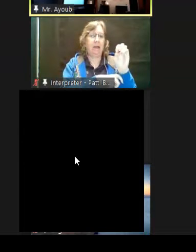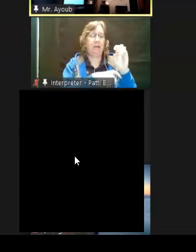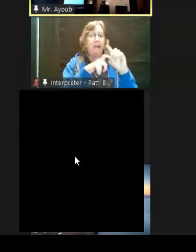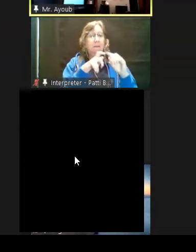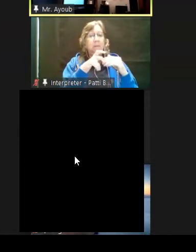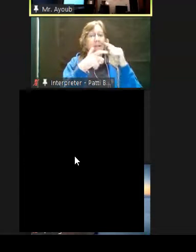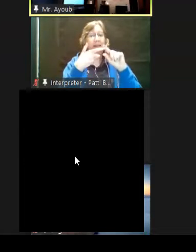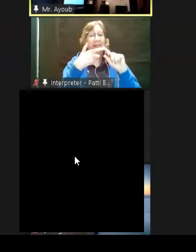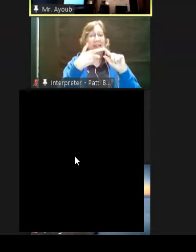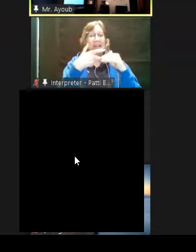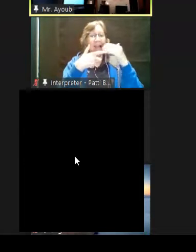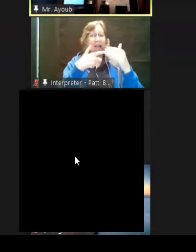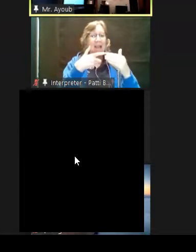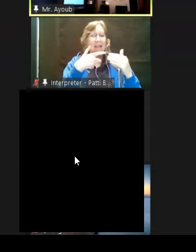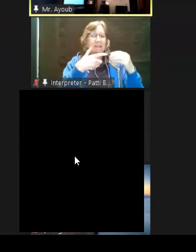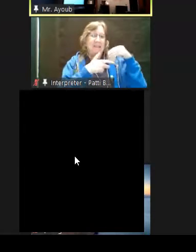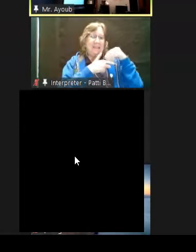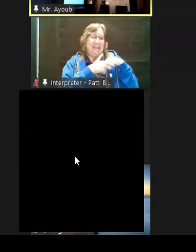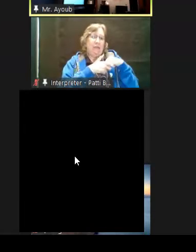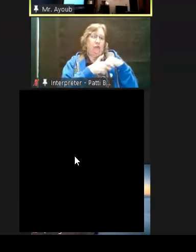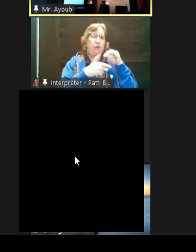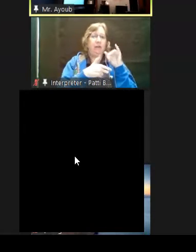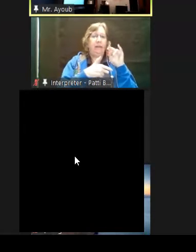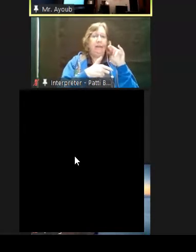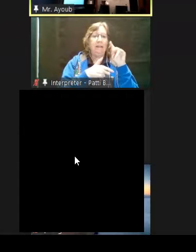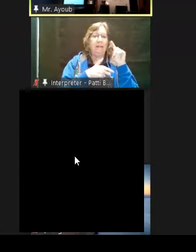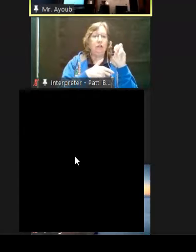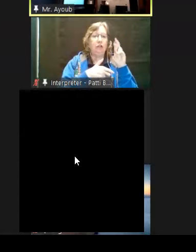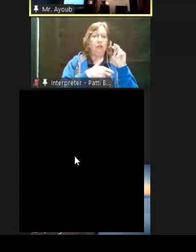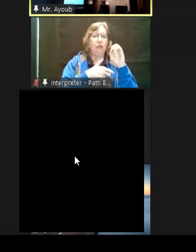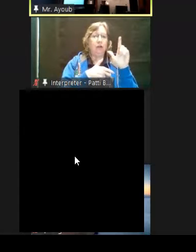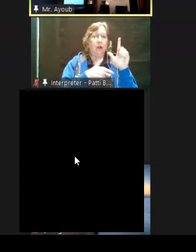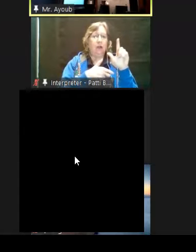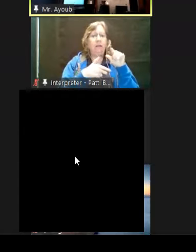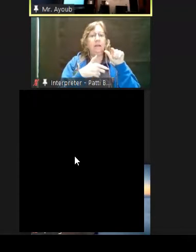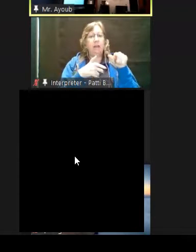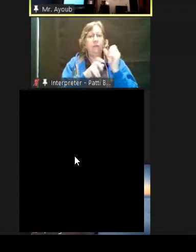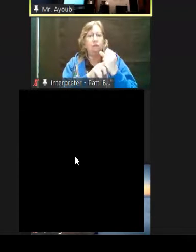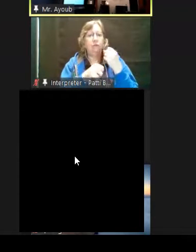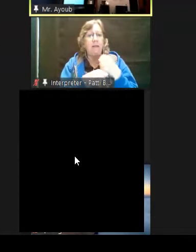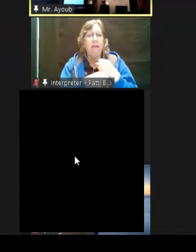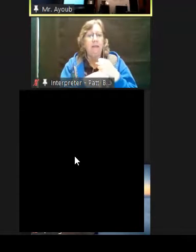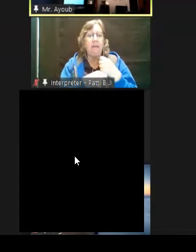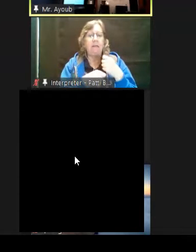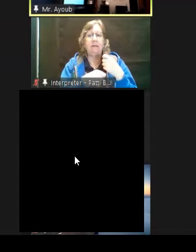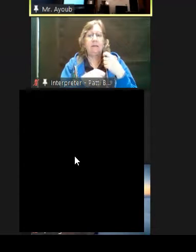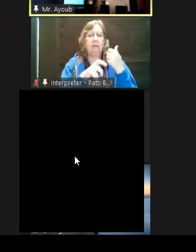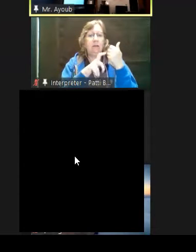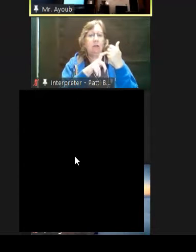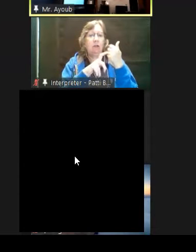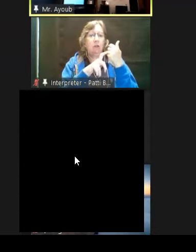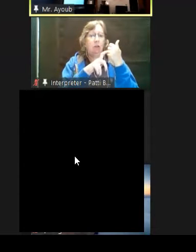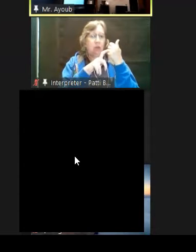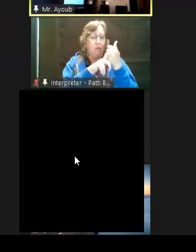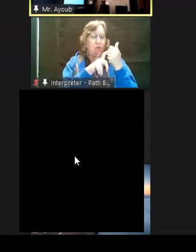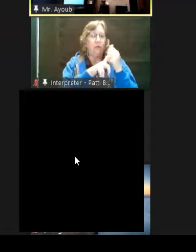internal style sheet. So internal is where you create it, and I will show you guys example. You create your style